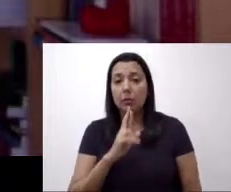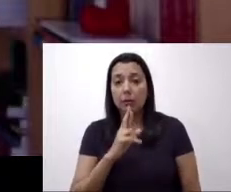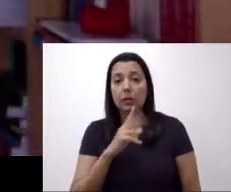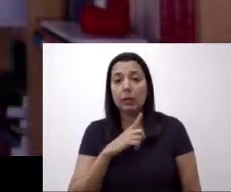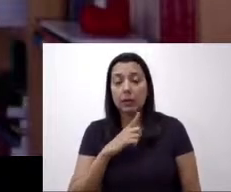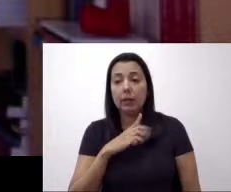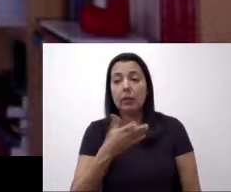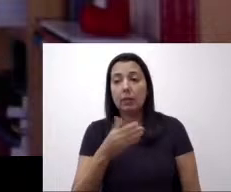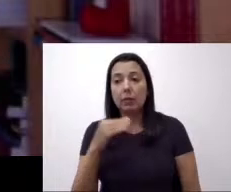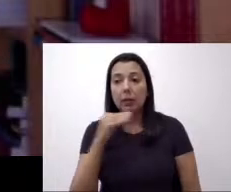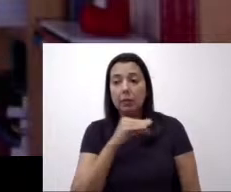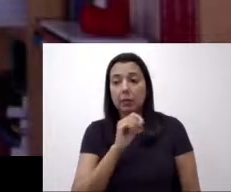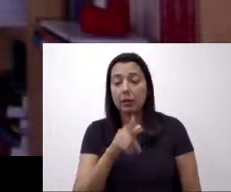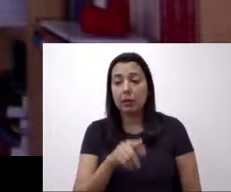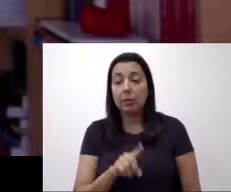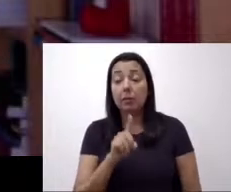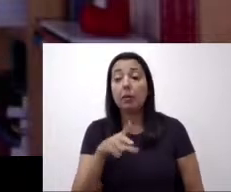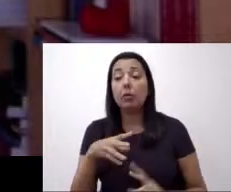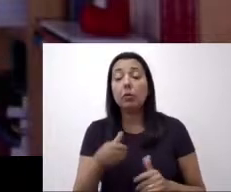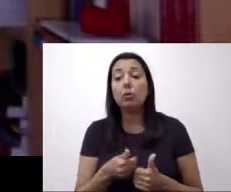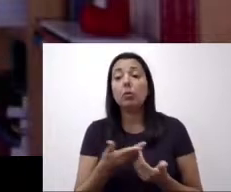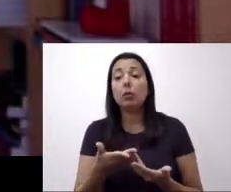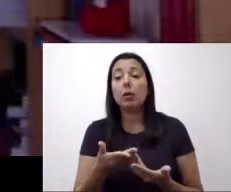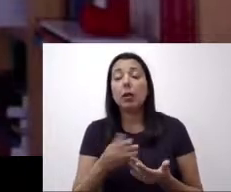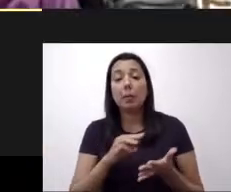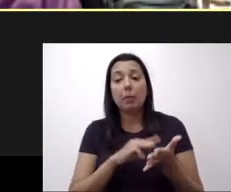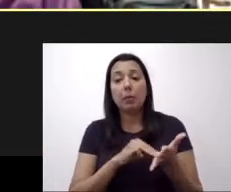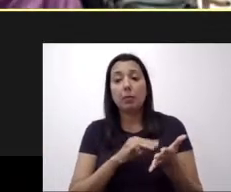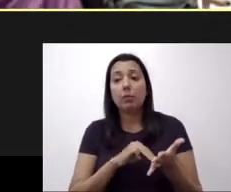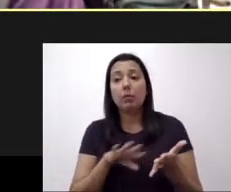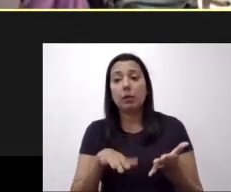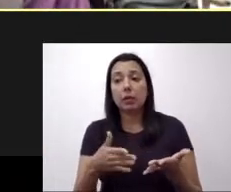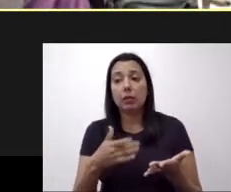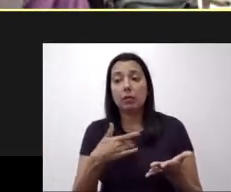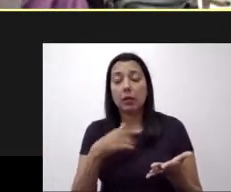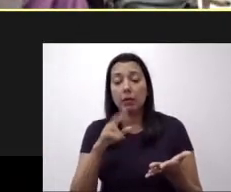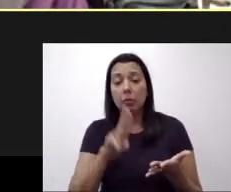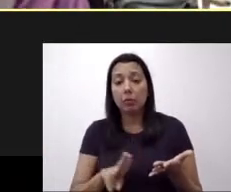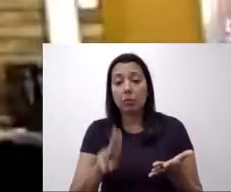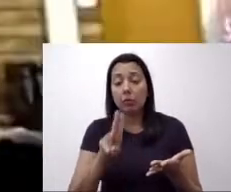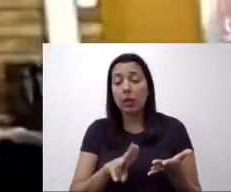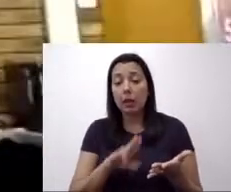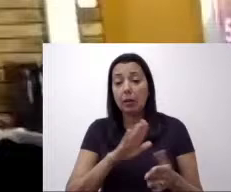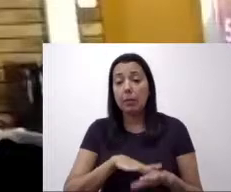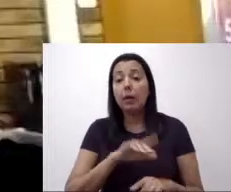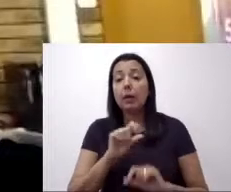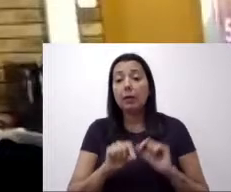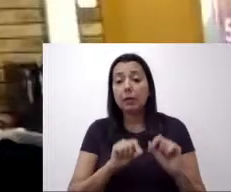about the methodology. So I use more